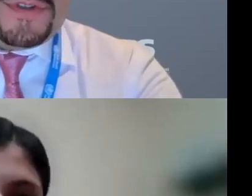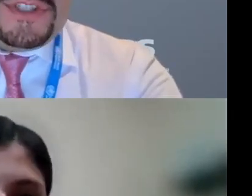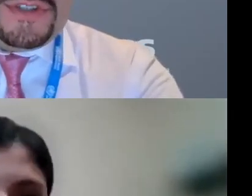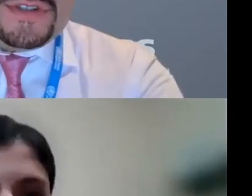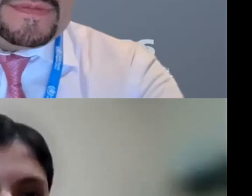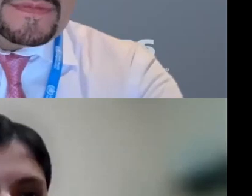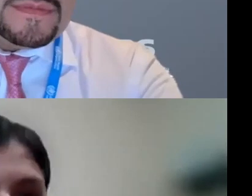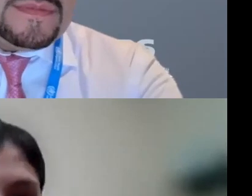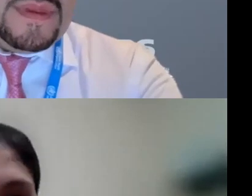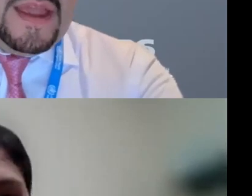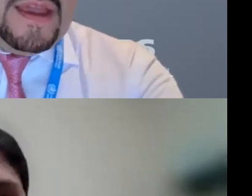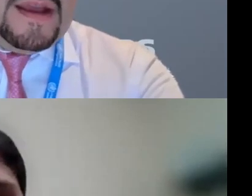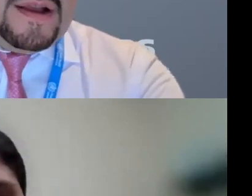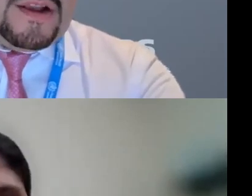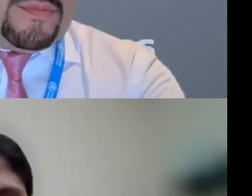heterogeneous compositions.